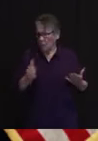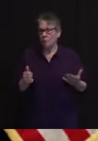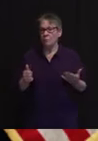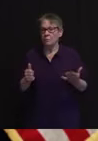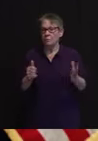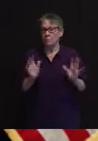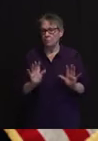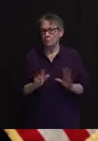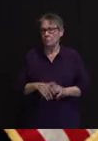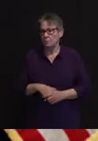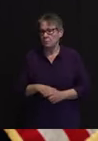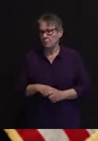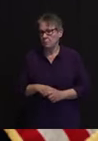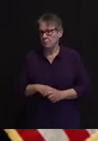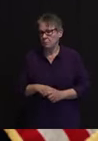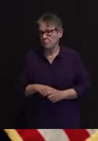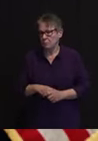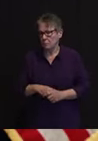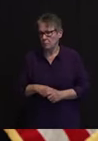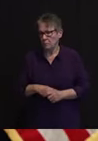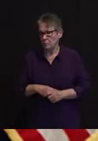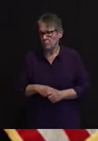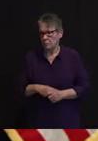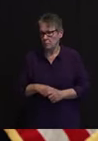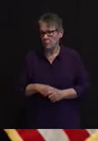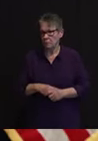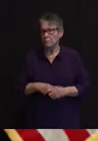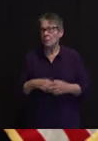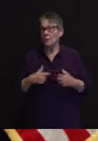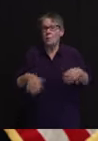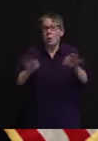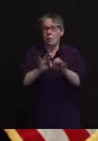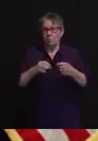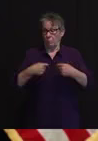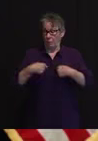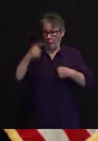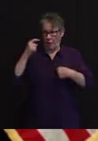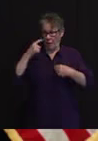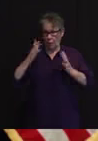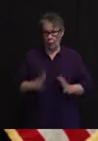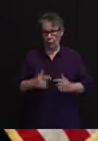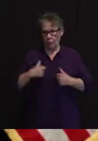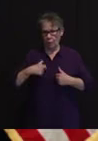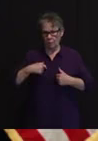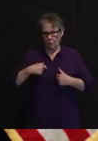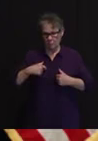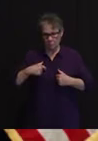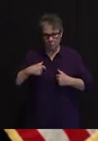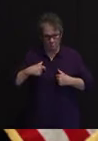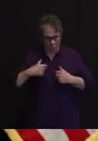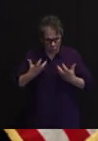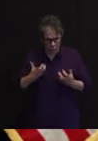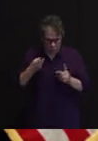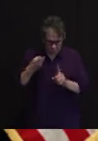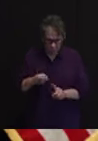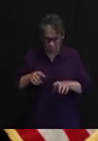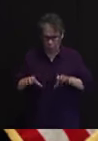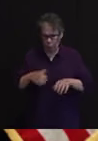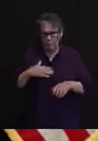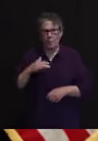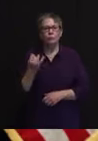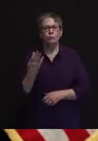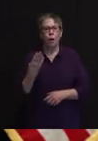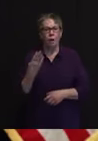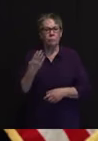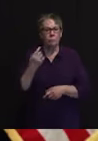sure I get that right. And I certainly hope that as we form this council today, I'm very optimistic we can do it in